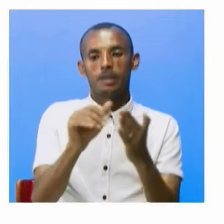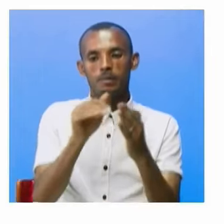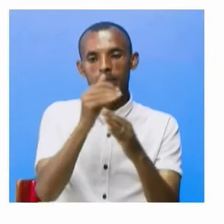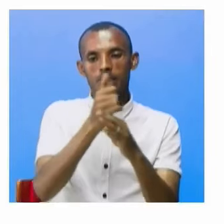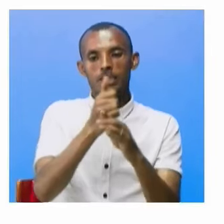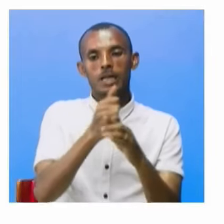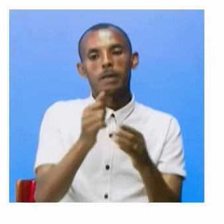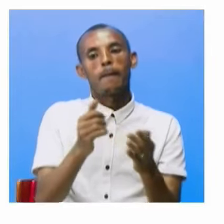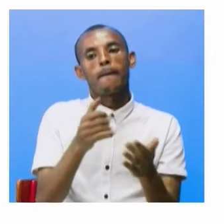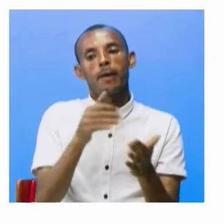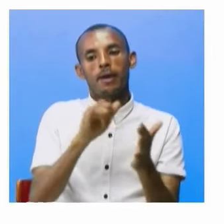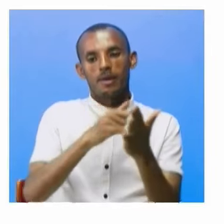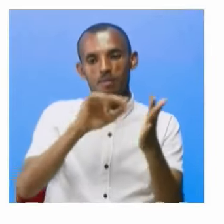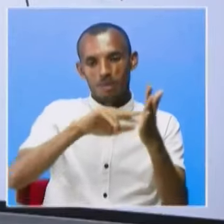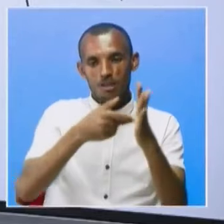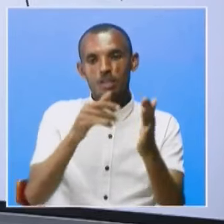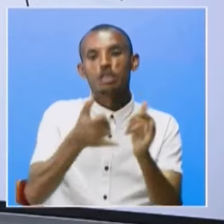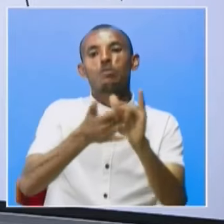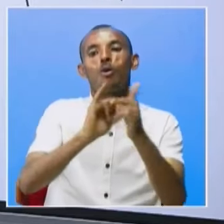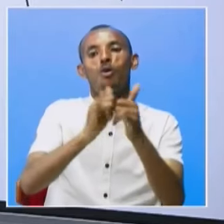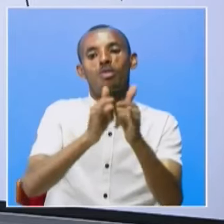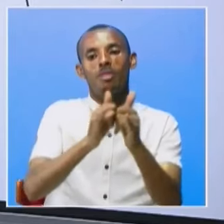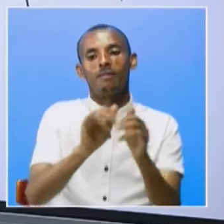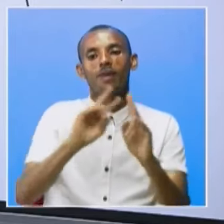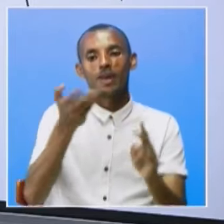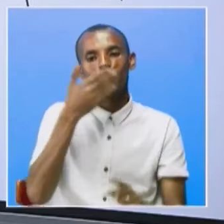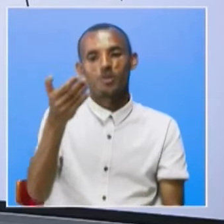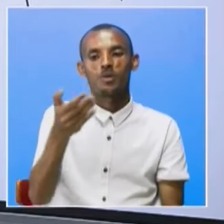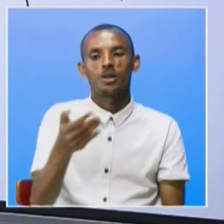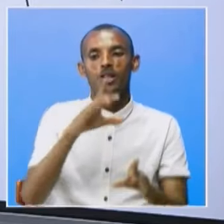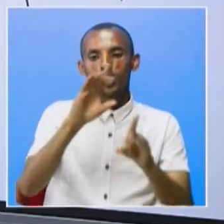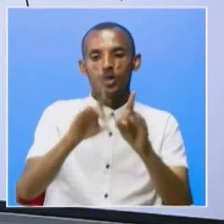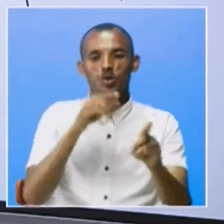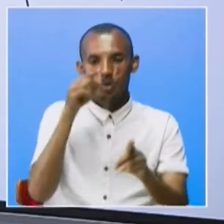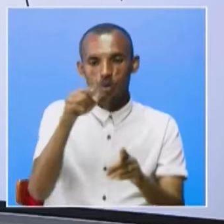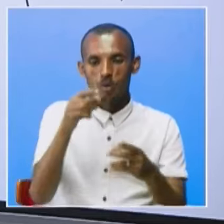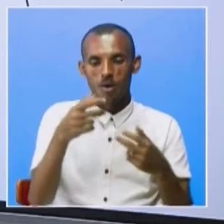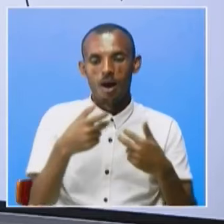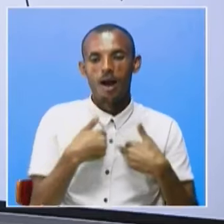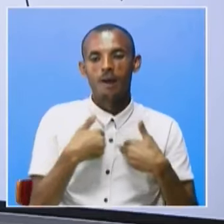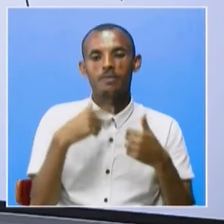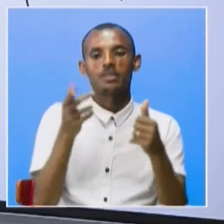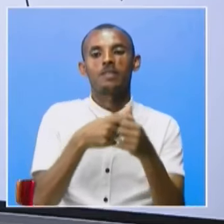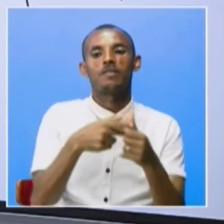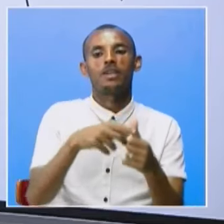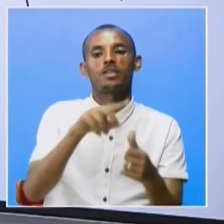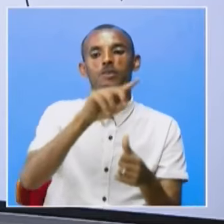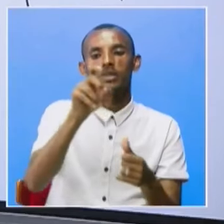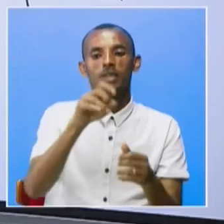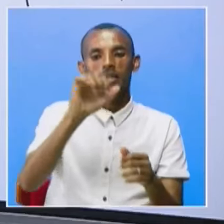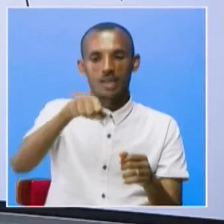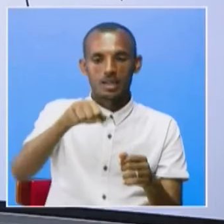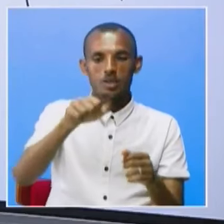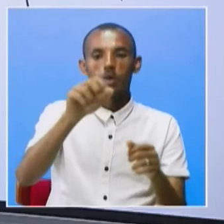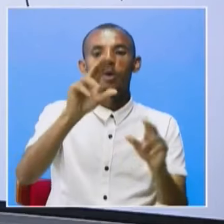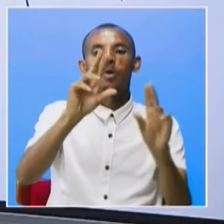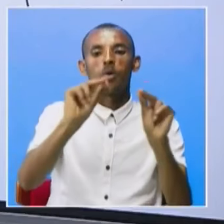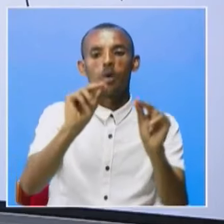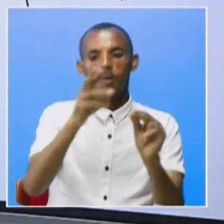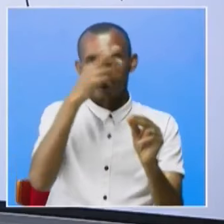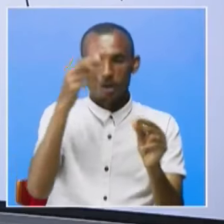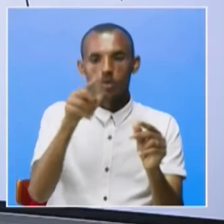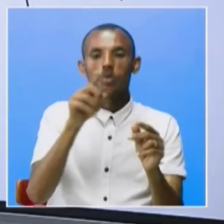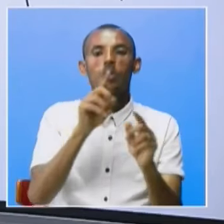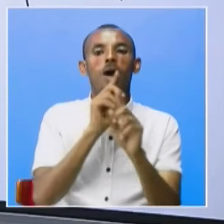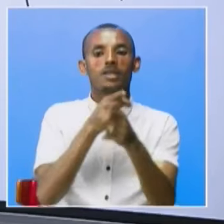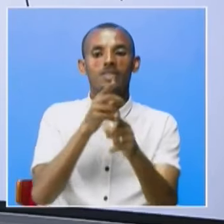sport. Yes? Very good. Do you have, the first question is yes or no question, because you answer by